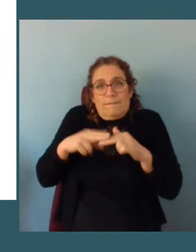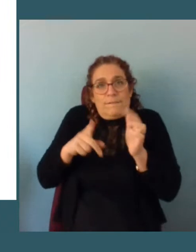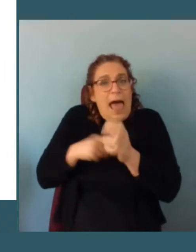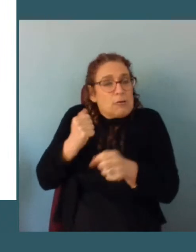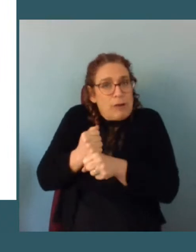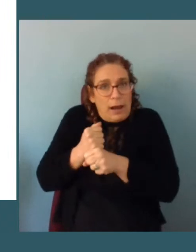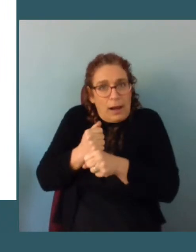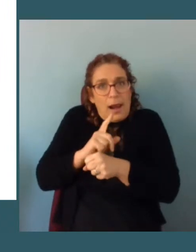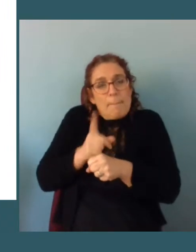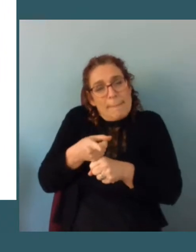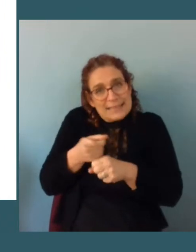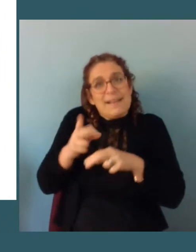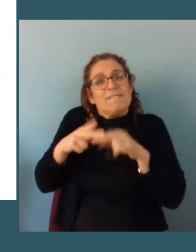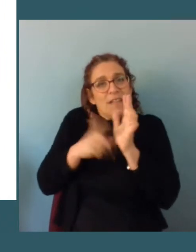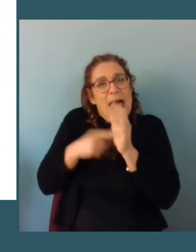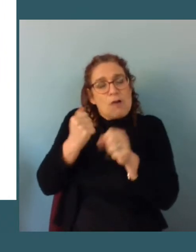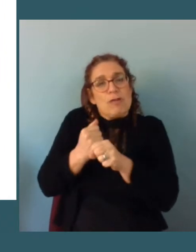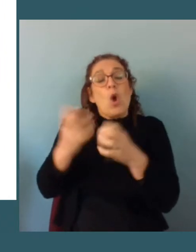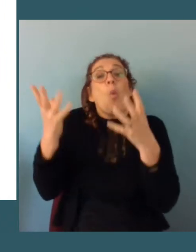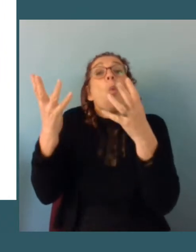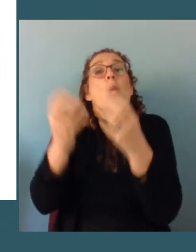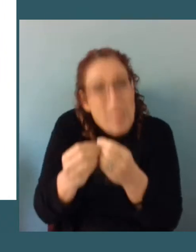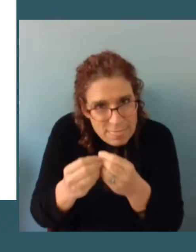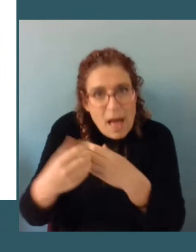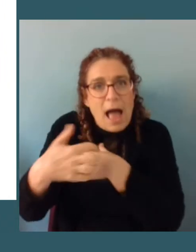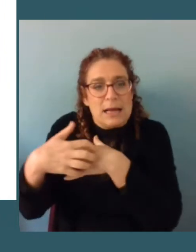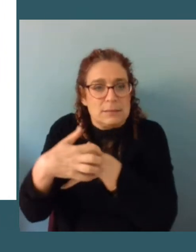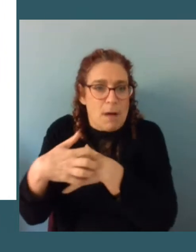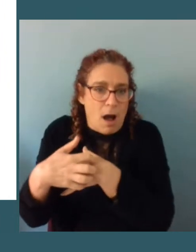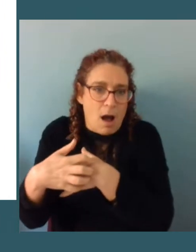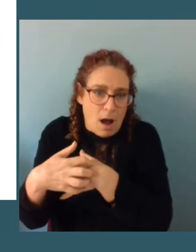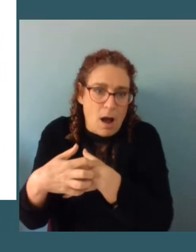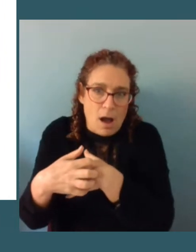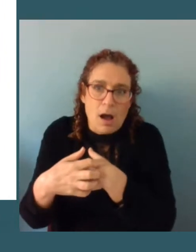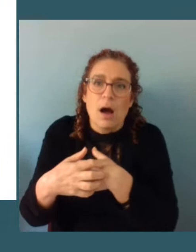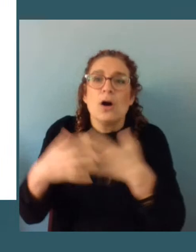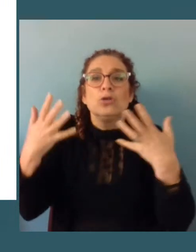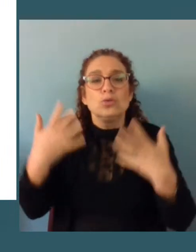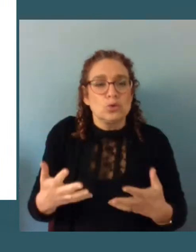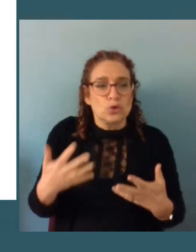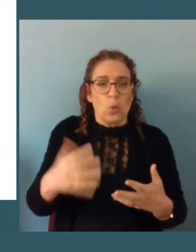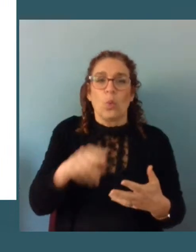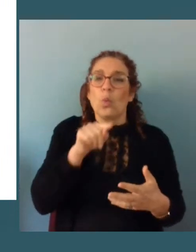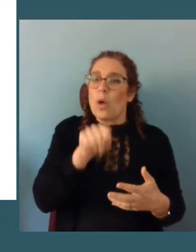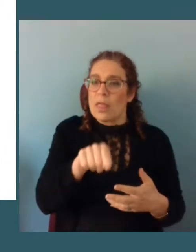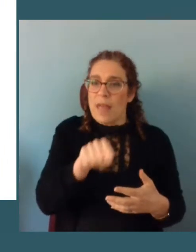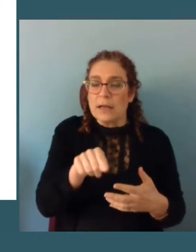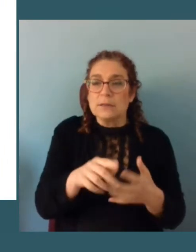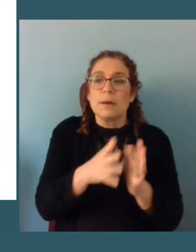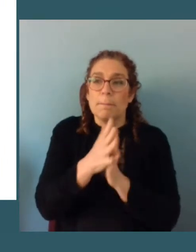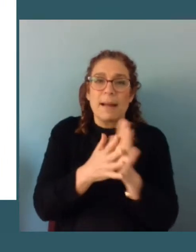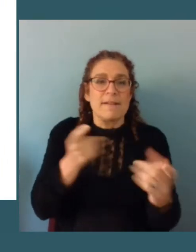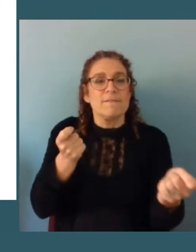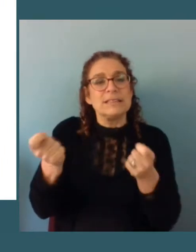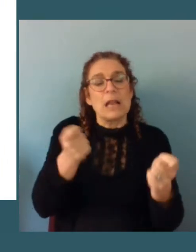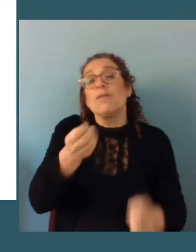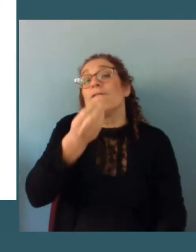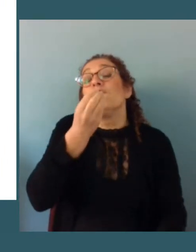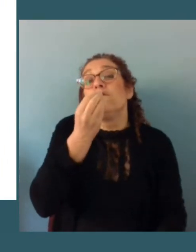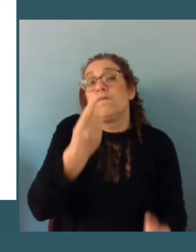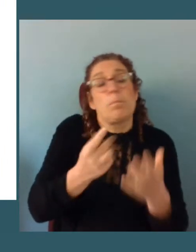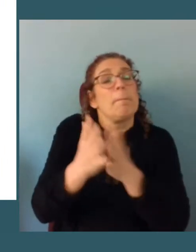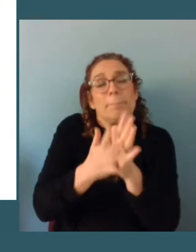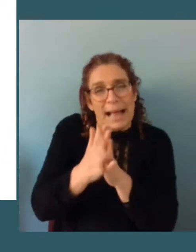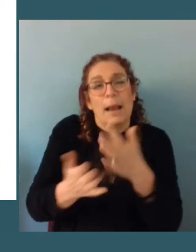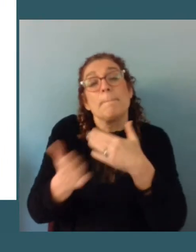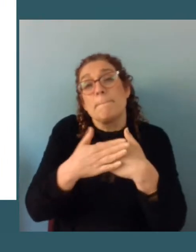in a subset of individuals carrying the filaggrin gene, there is facilitation of food allergy. And there is